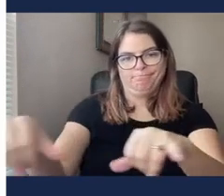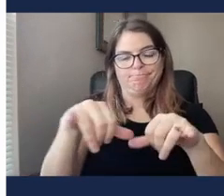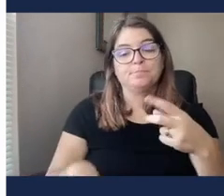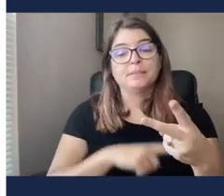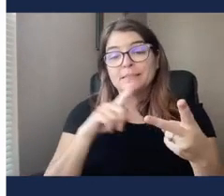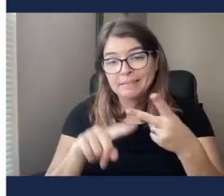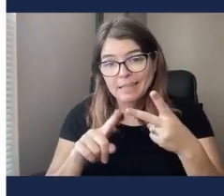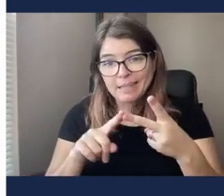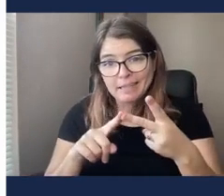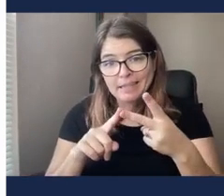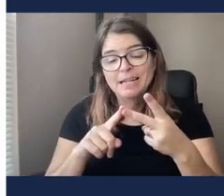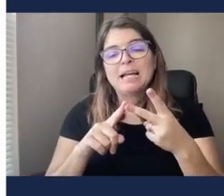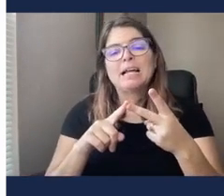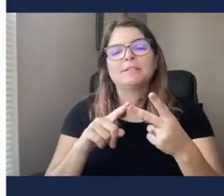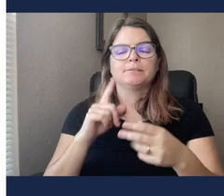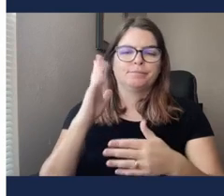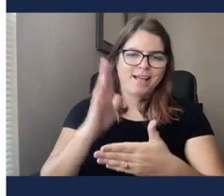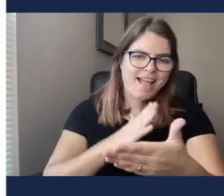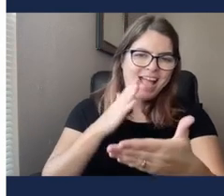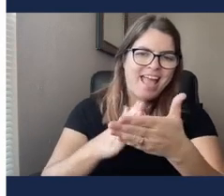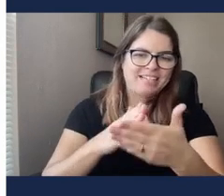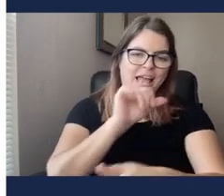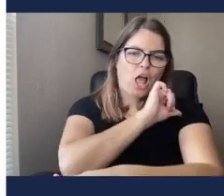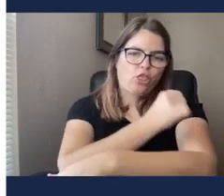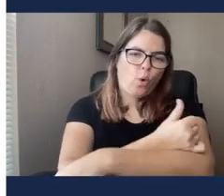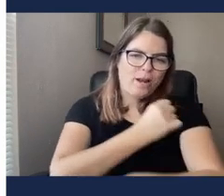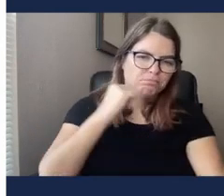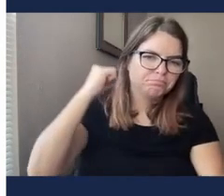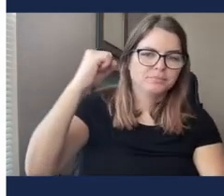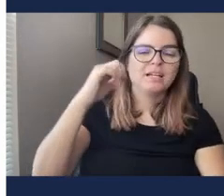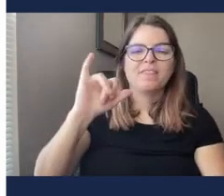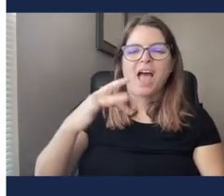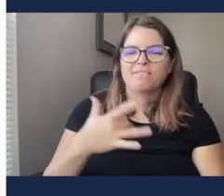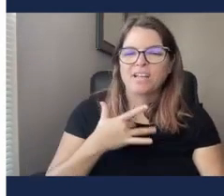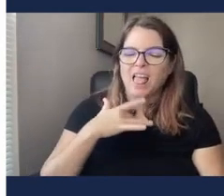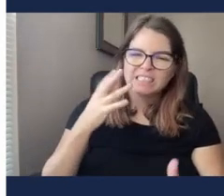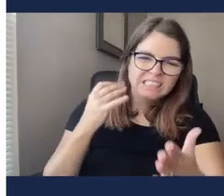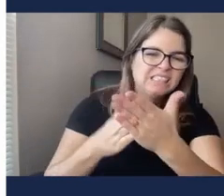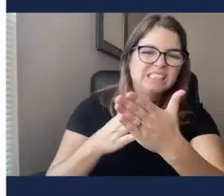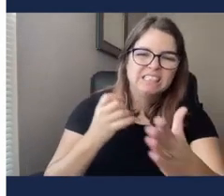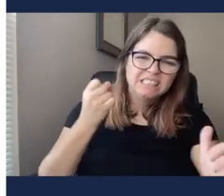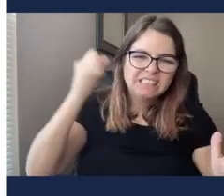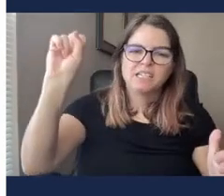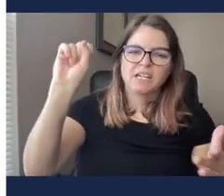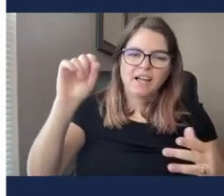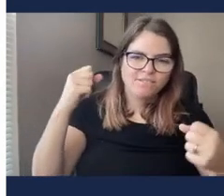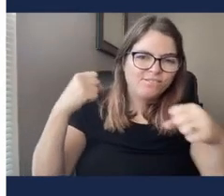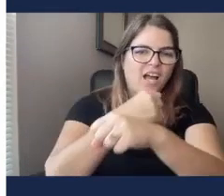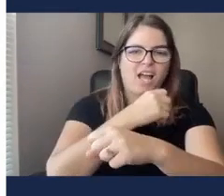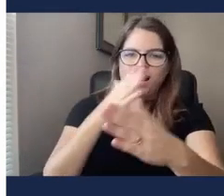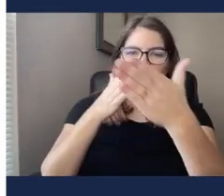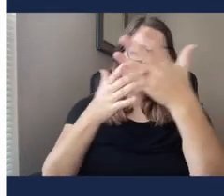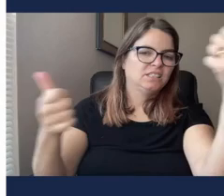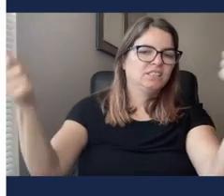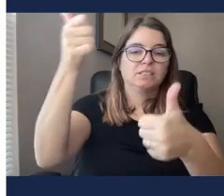around anti-authoritarianism, right? The impulse to fight the power. Student activists, if they have one thing in common